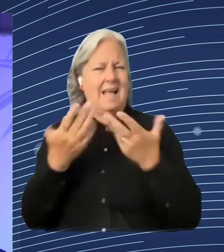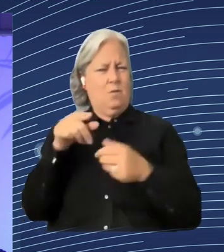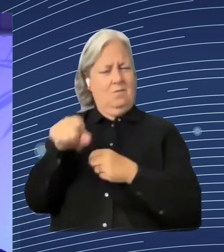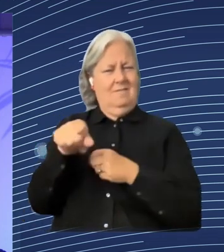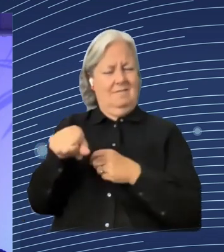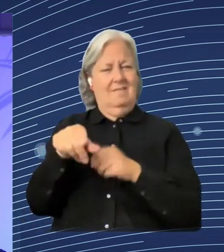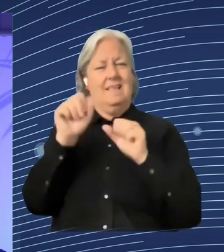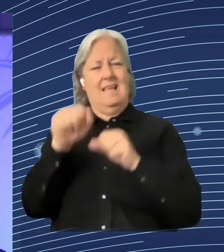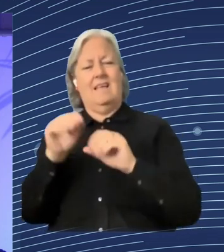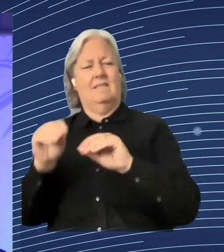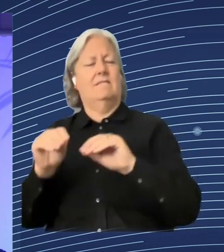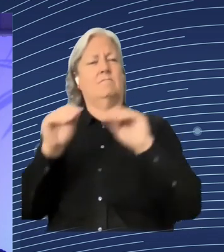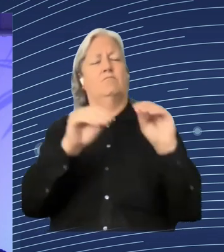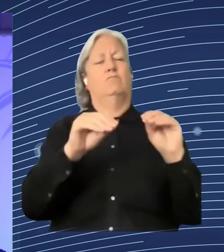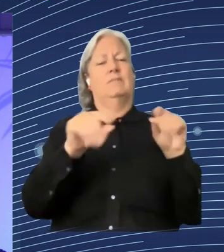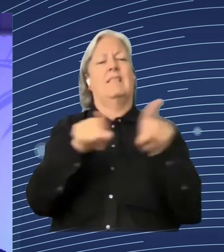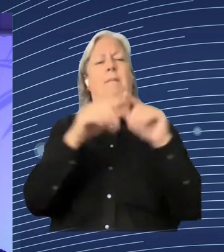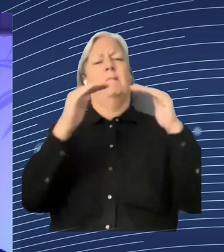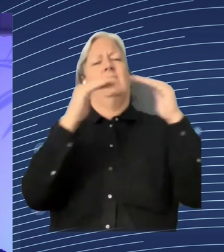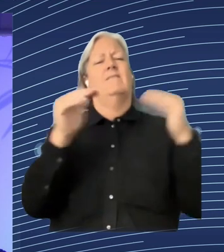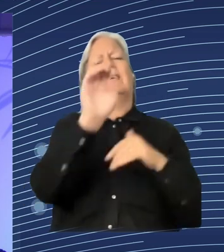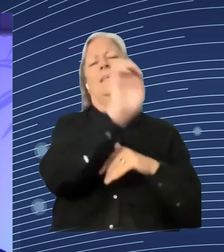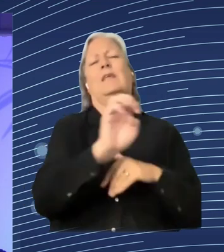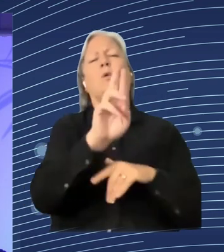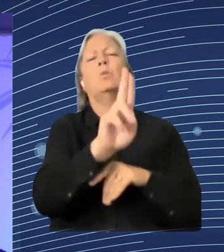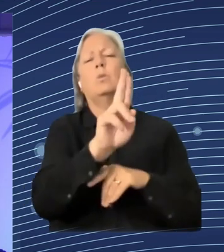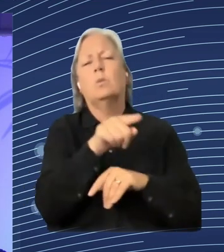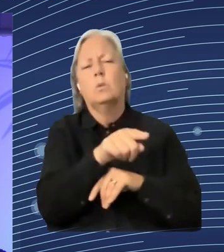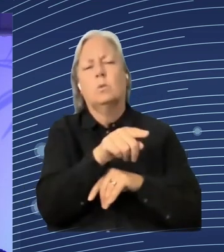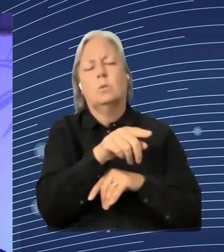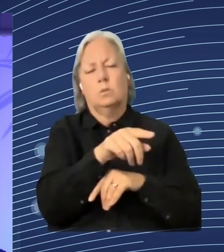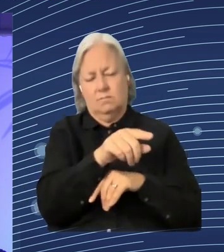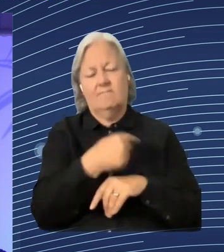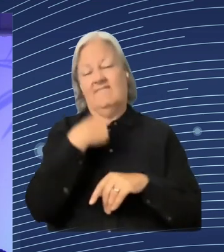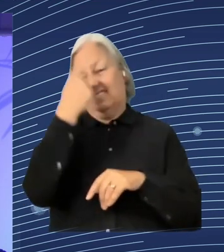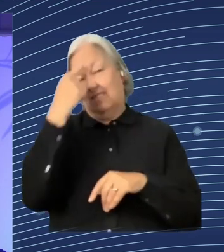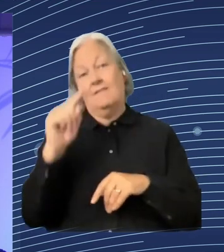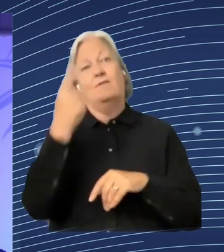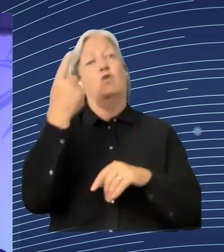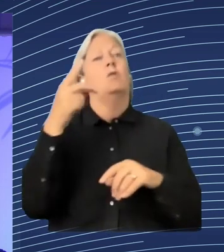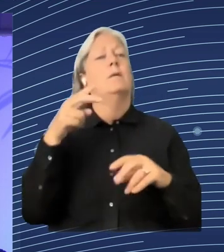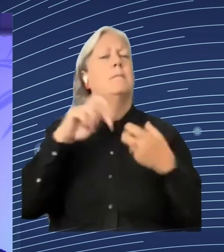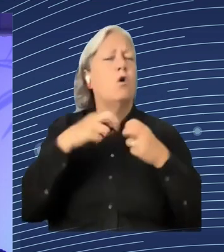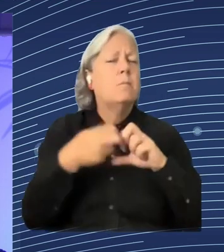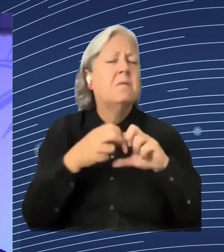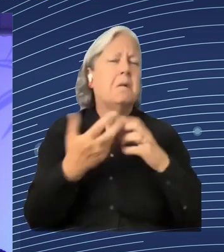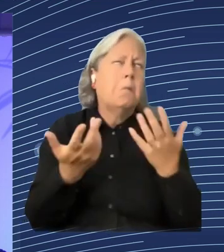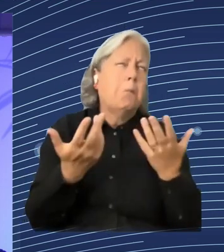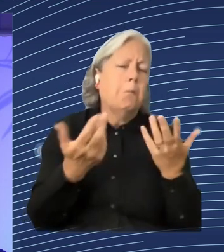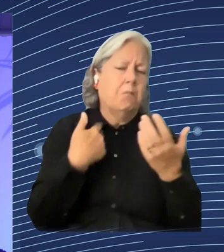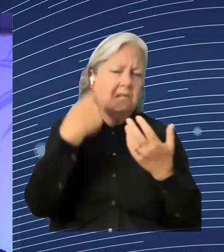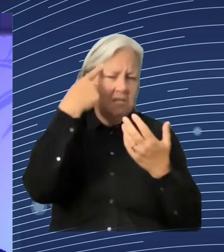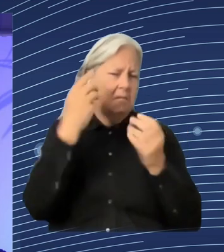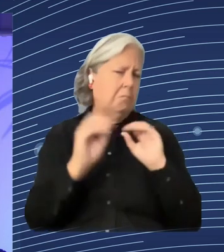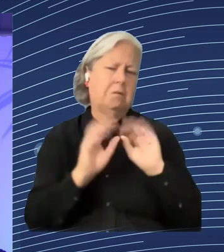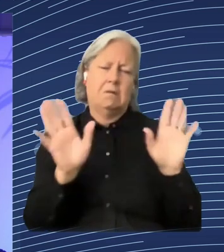EU level? I think the first issue, as it's quite clear, and it's also